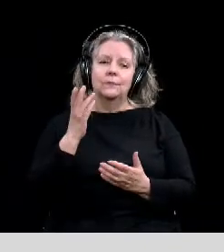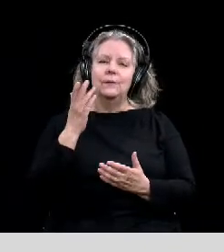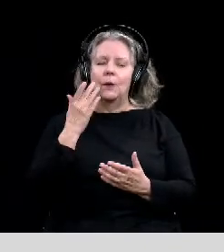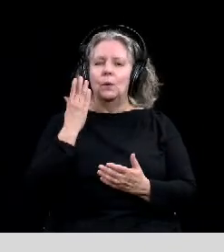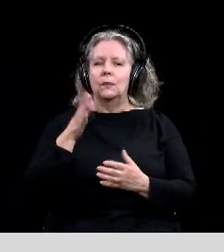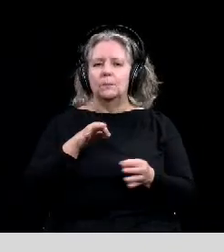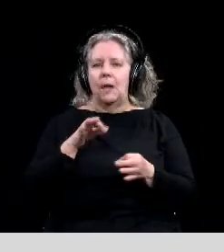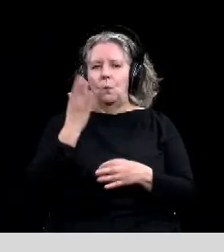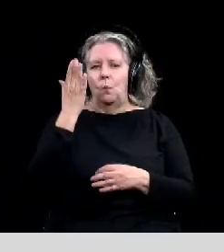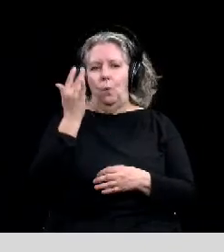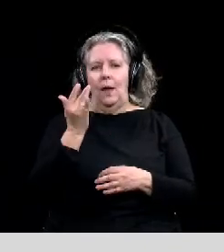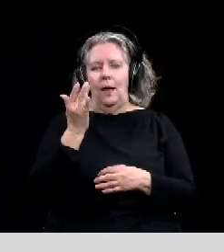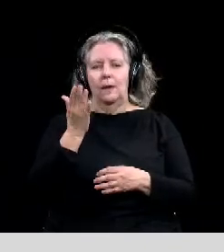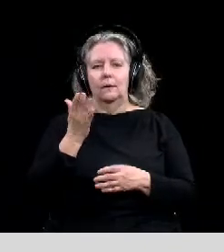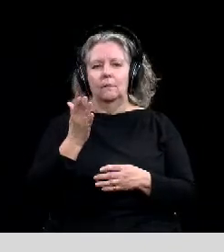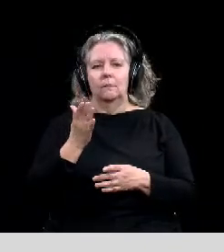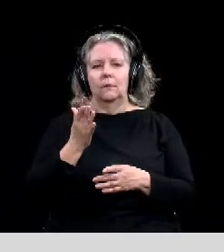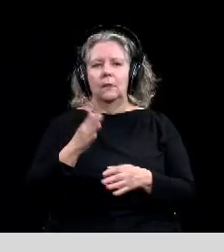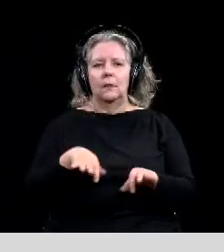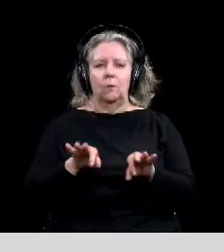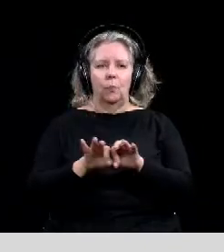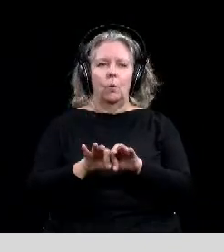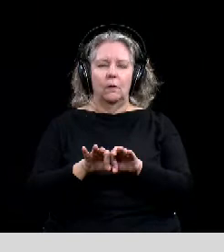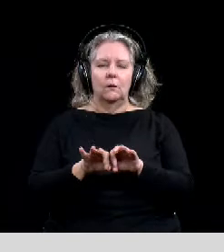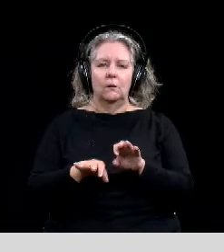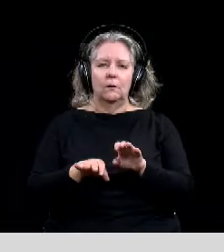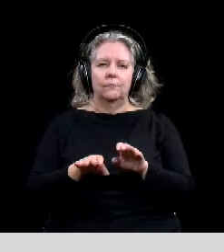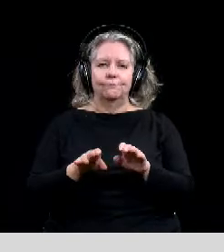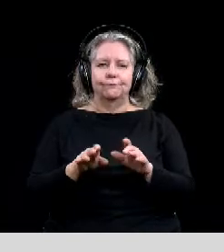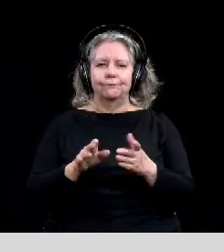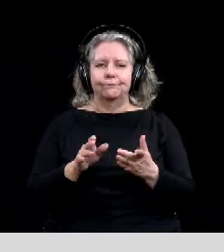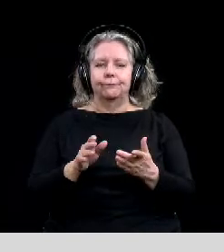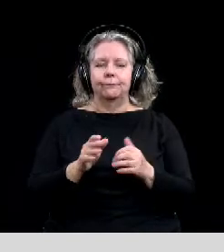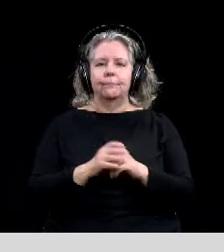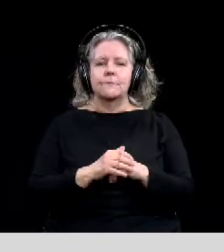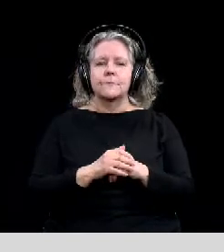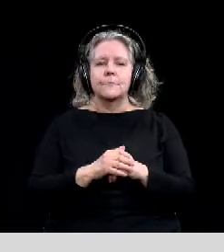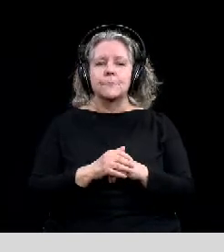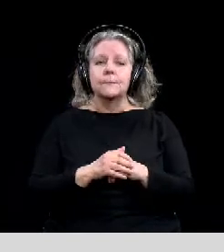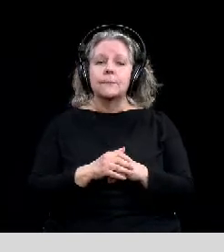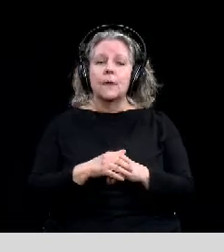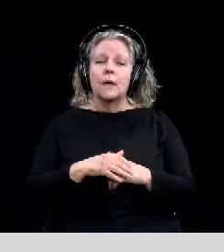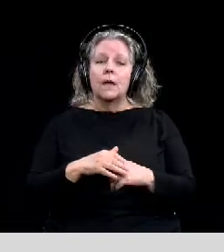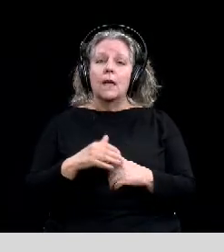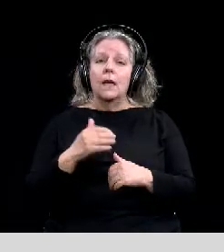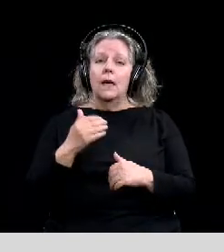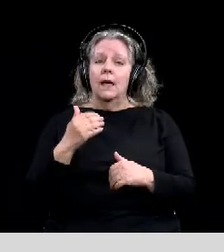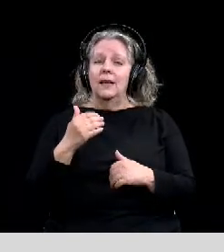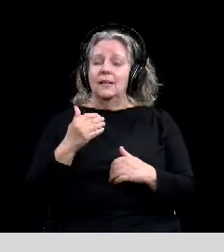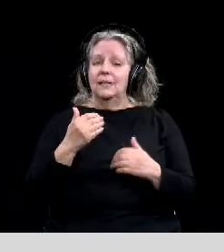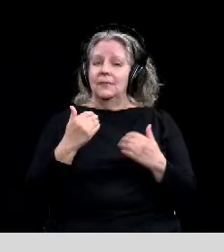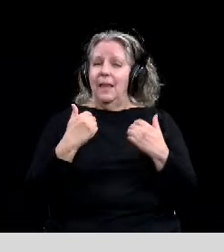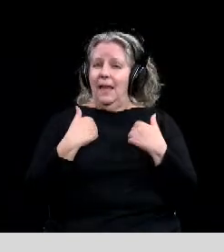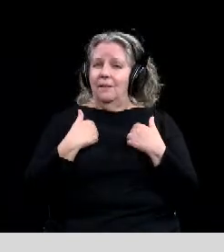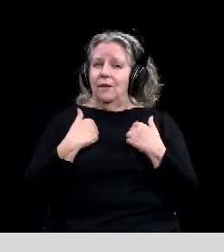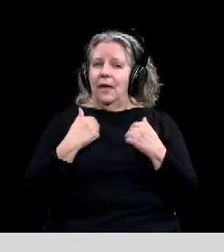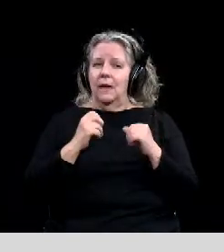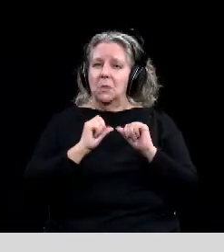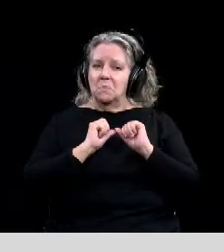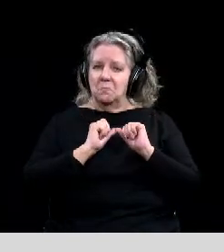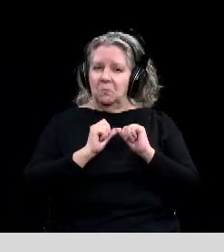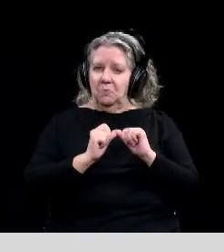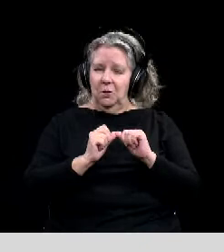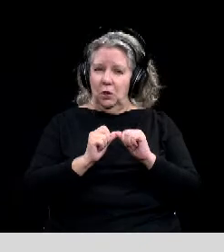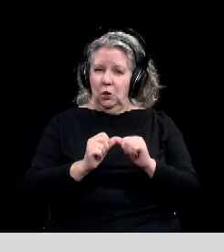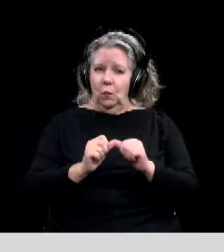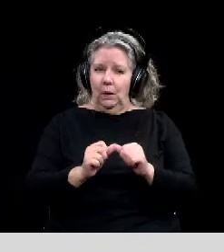So there is a constant rate of mutation when